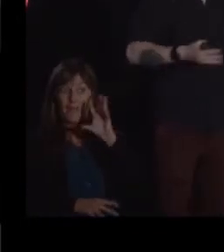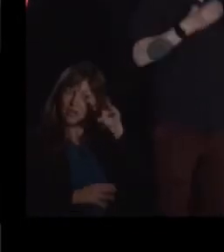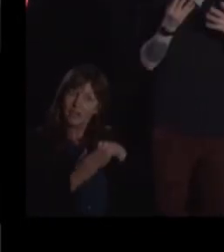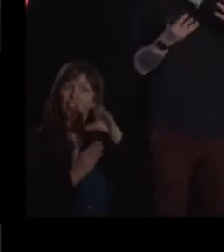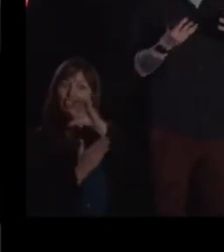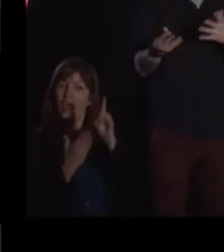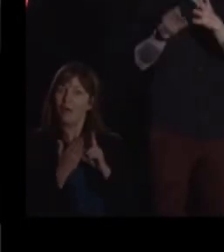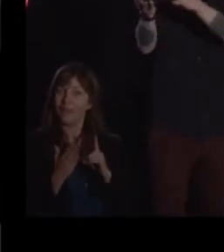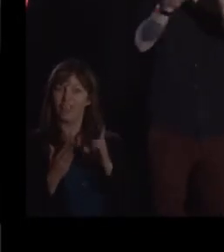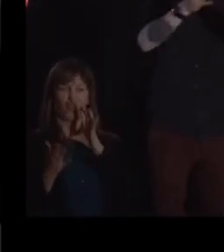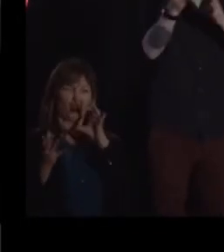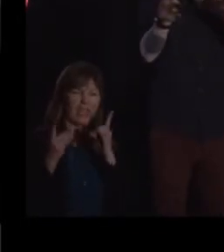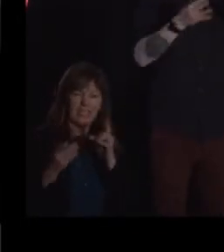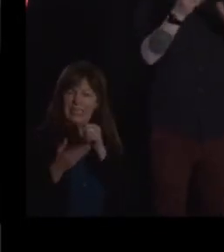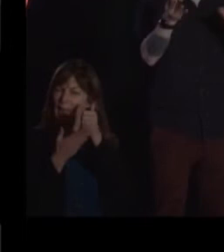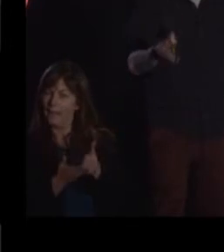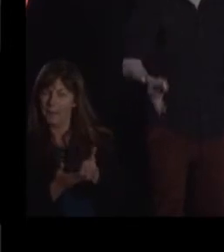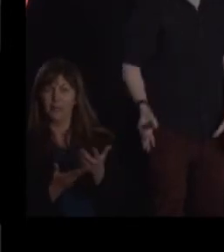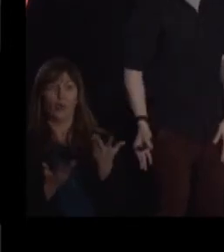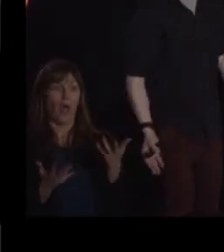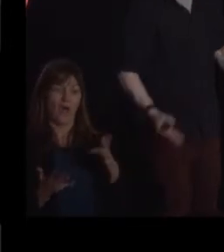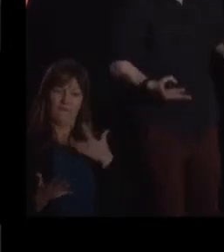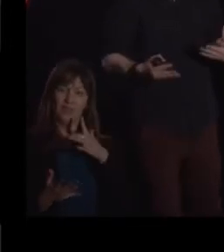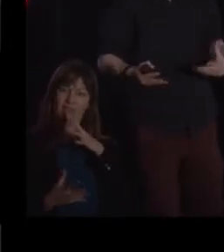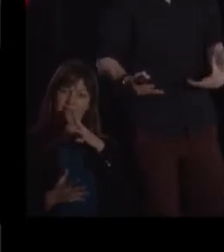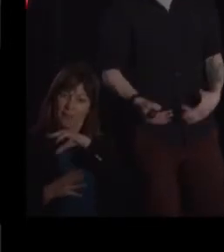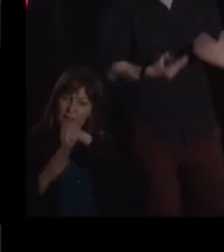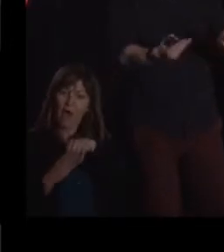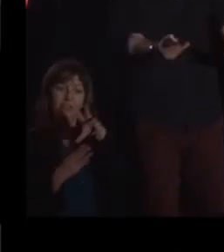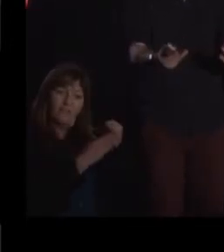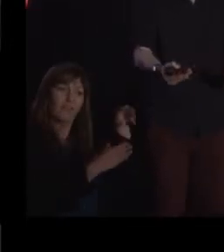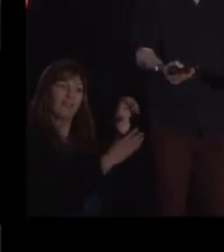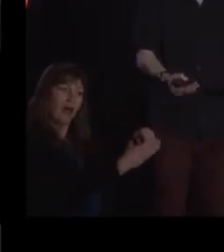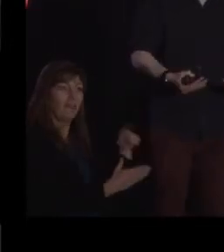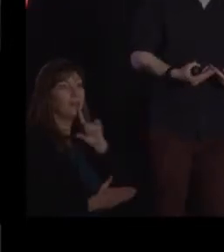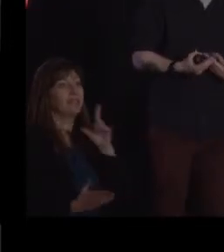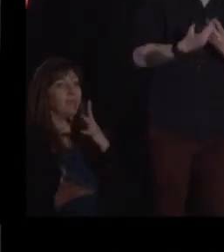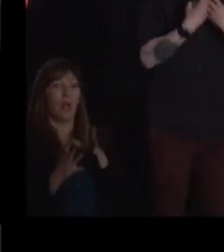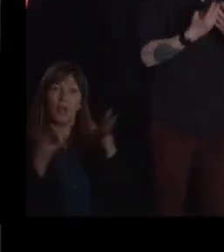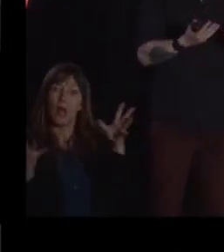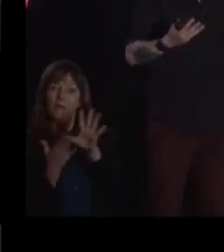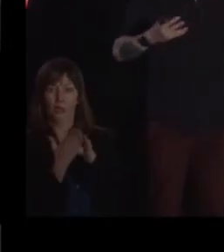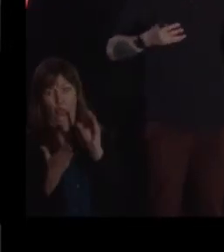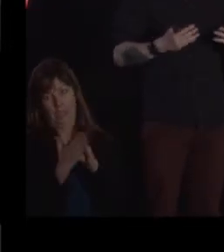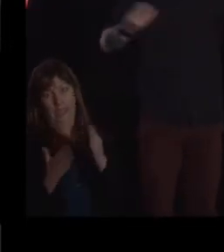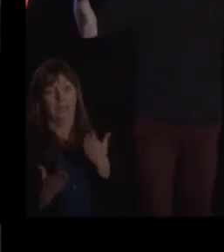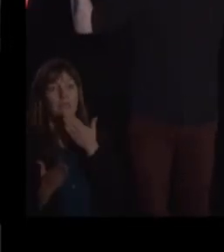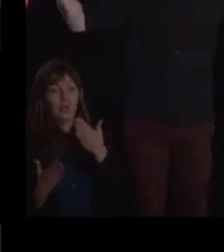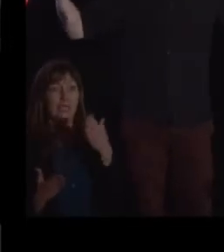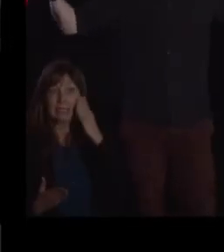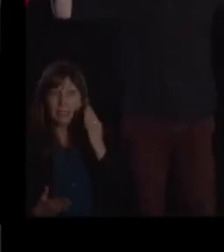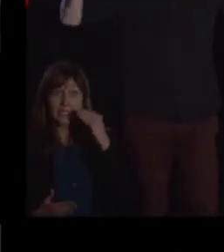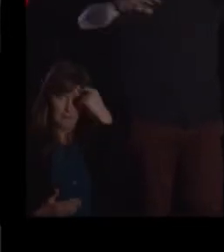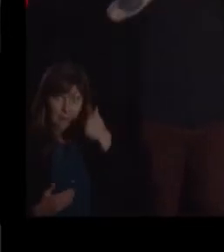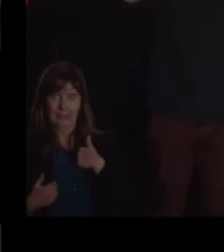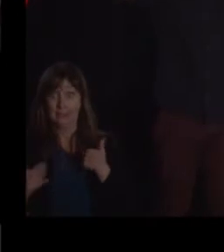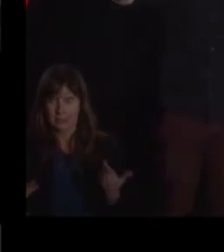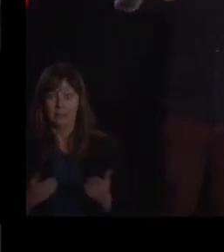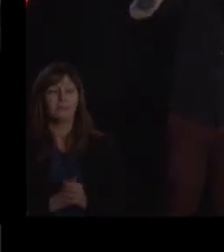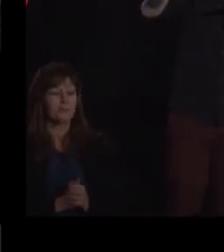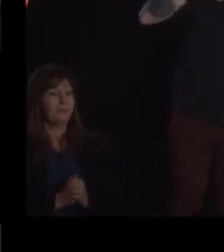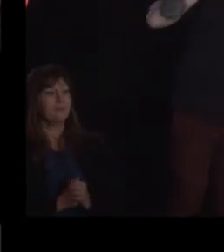So been involved in all these different facets of it. And it's just been fantastic, or a huge learning process for me, and just lovely to